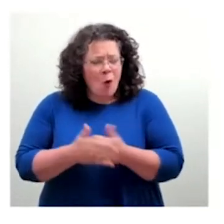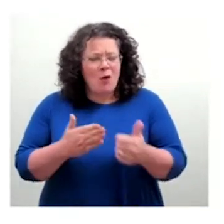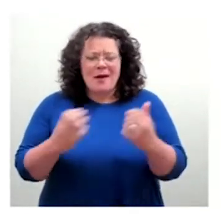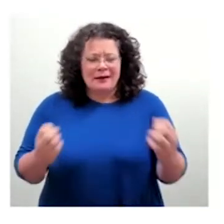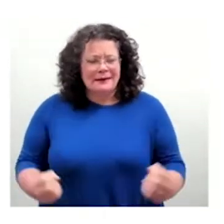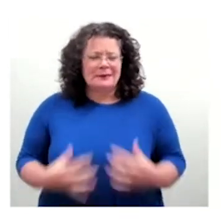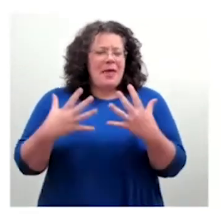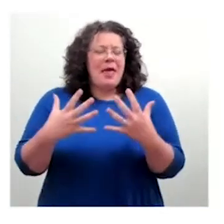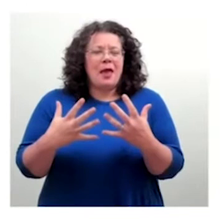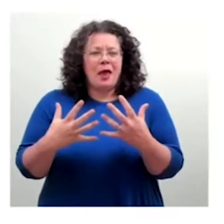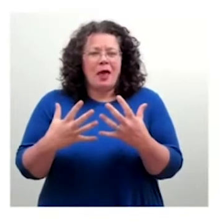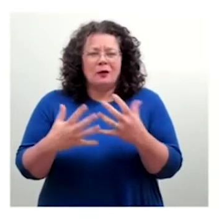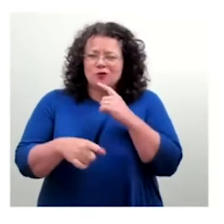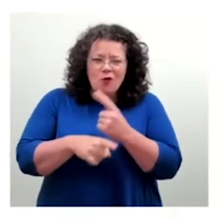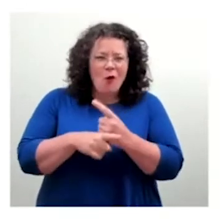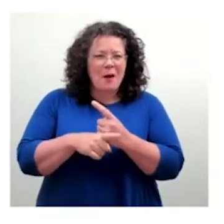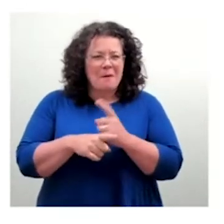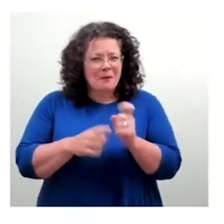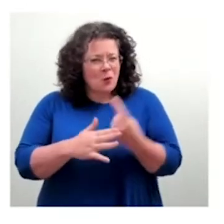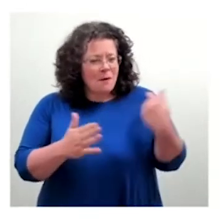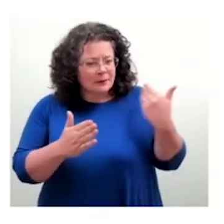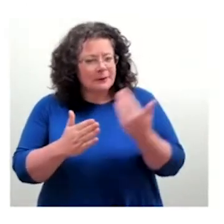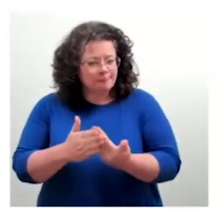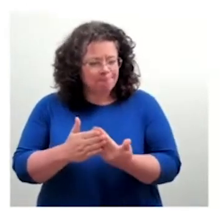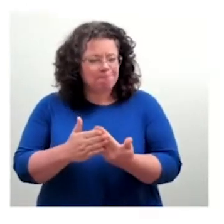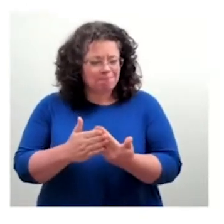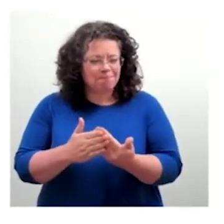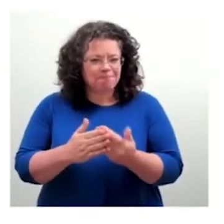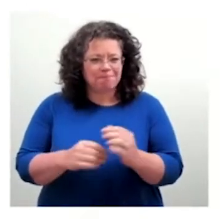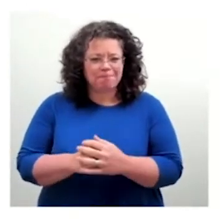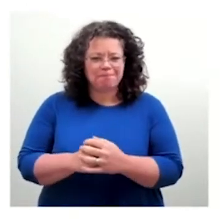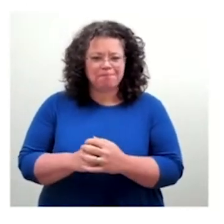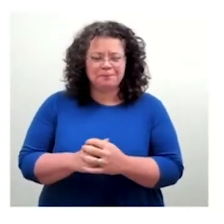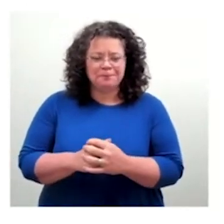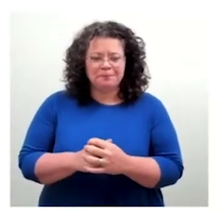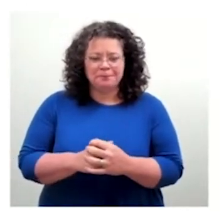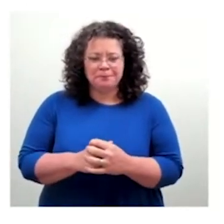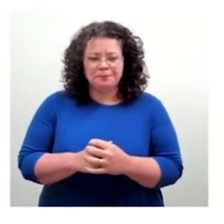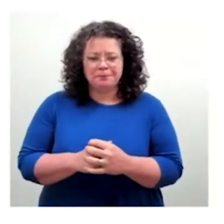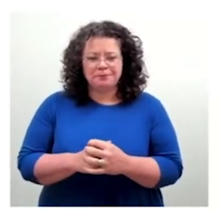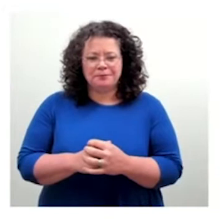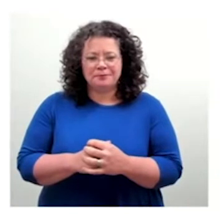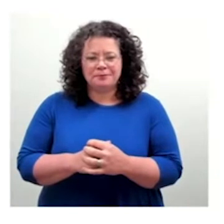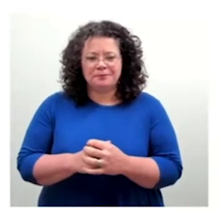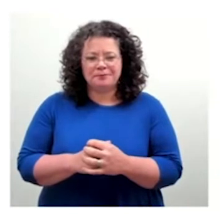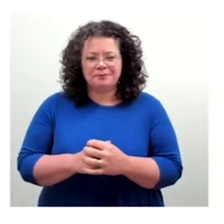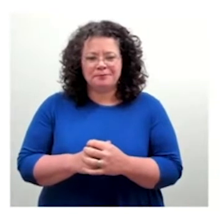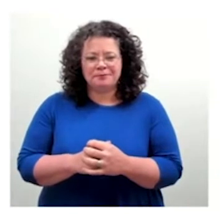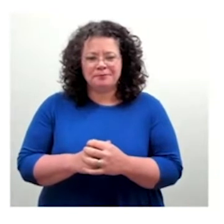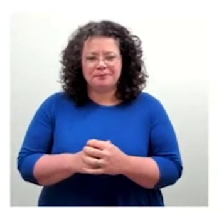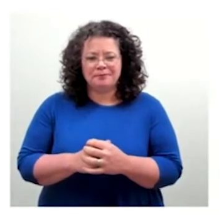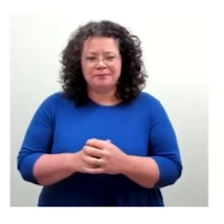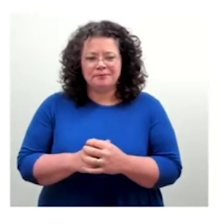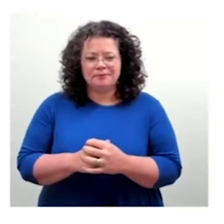of incredible innovation, isn't it? Really, and the impact. So, share the one thing you think you're going